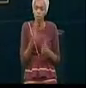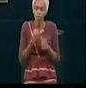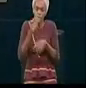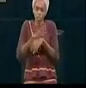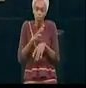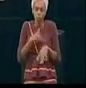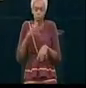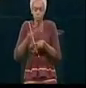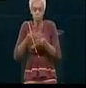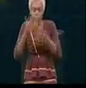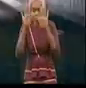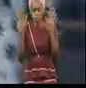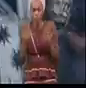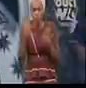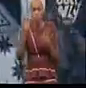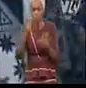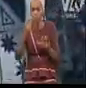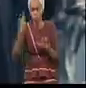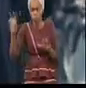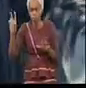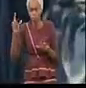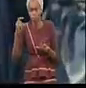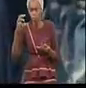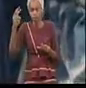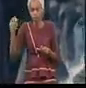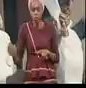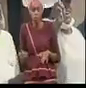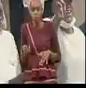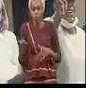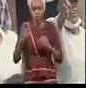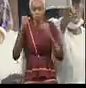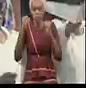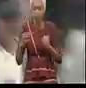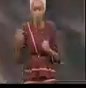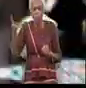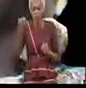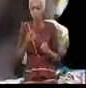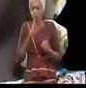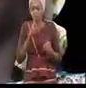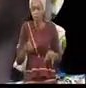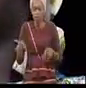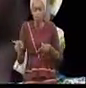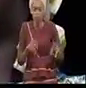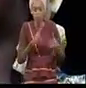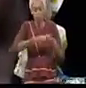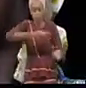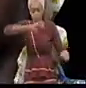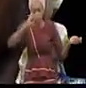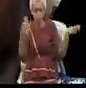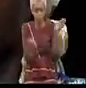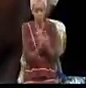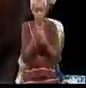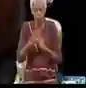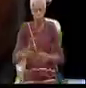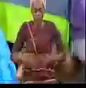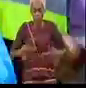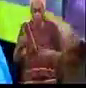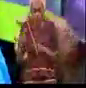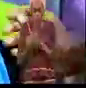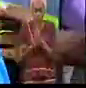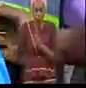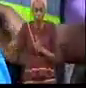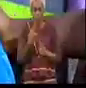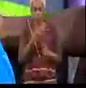at 0700 hours GMT, the power of the Lord is set to turn around the lives of all and sundry, and he is ready